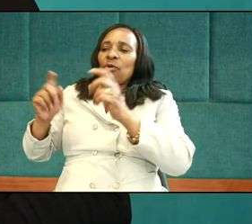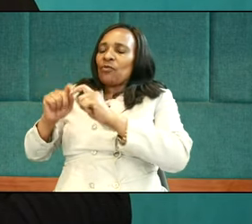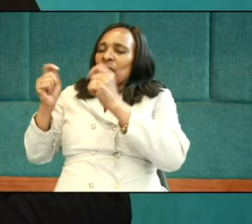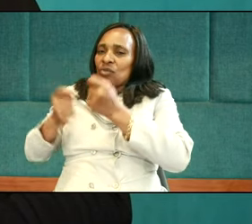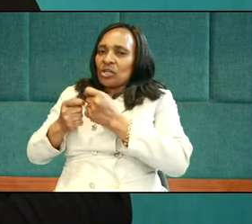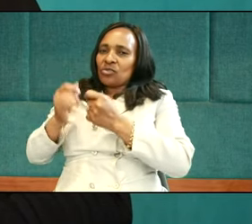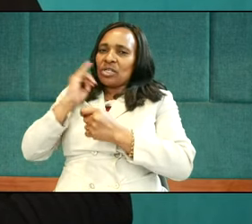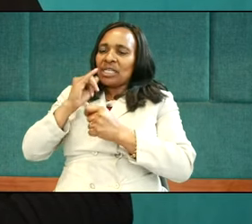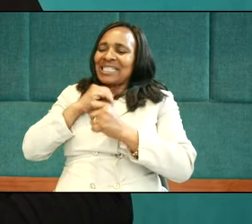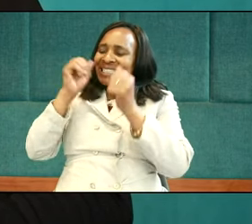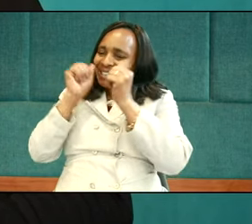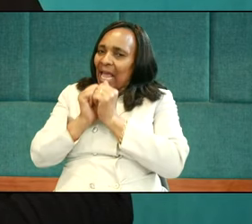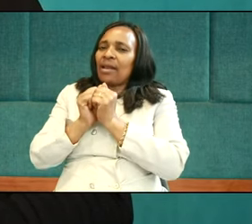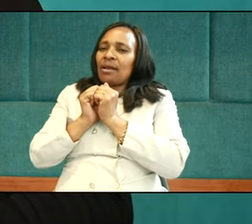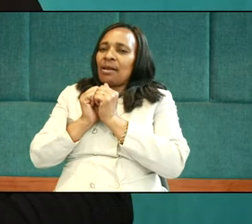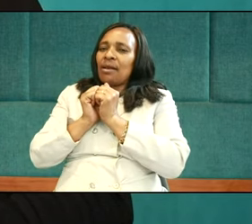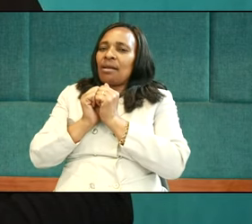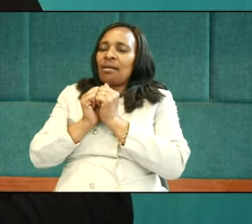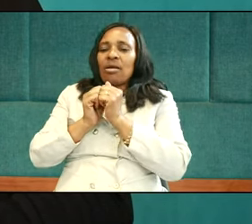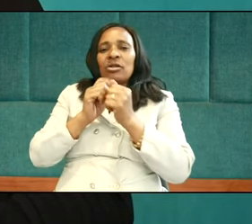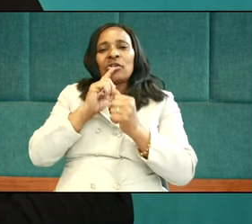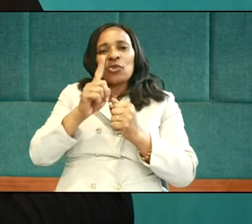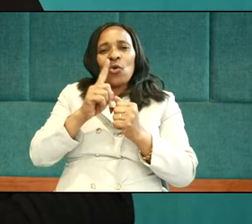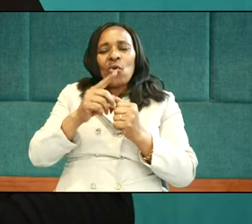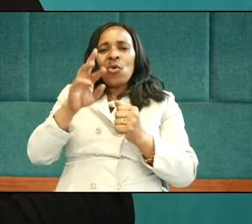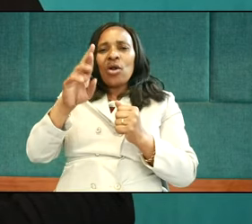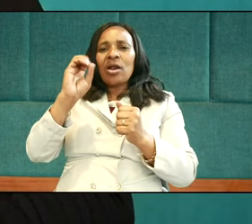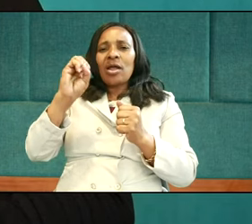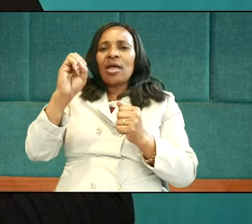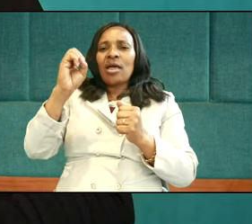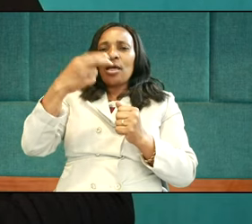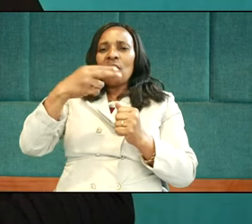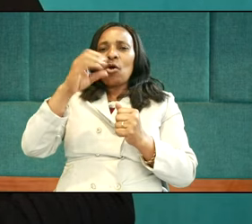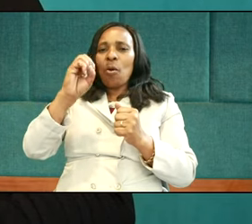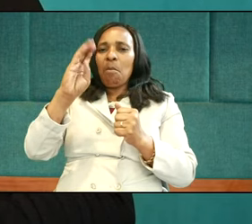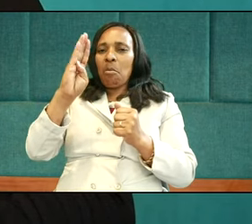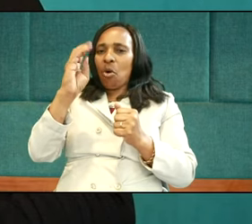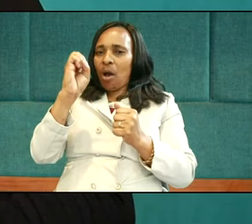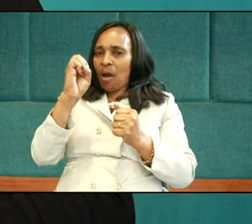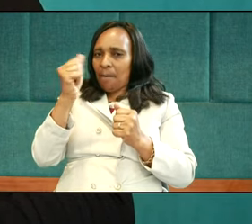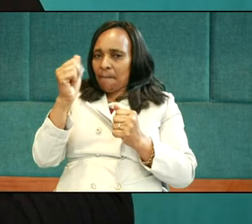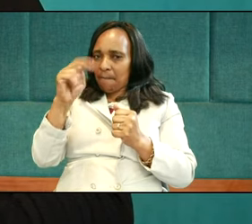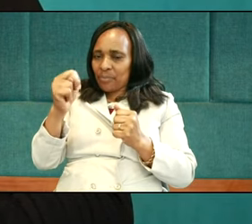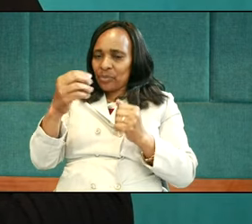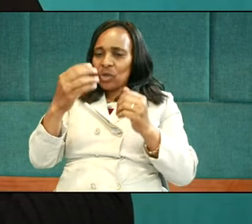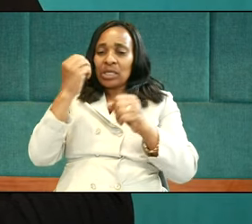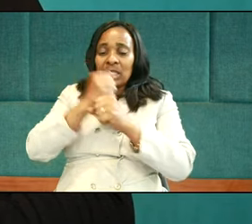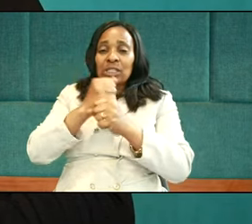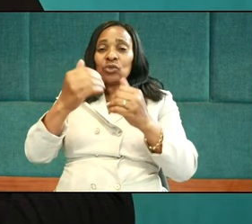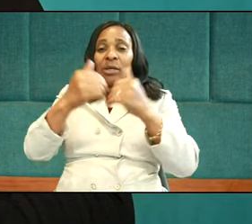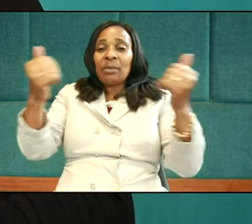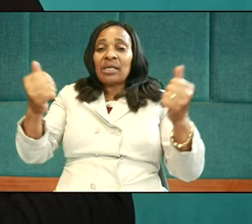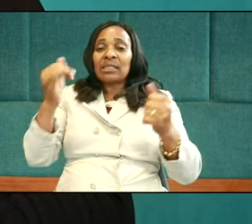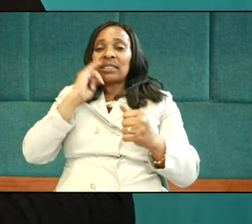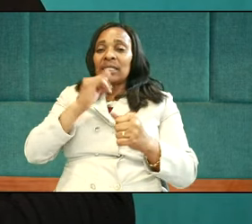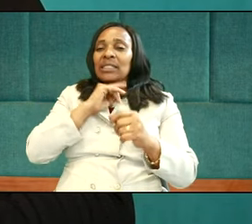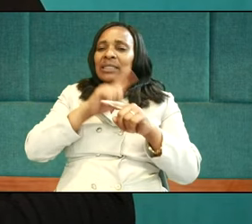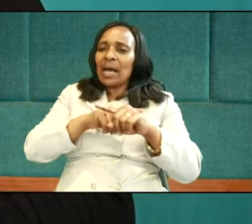of Israel, 10 of them. Mm-hmm. So Rehoboam, what he did to separate Israel was when they asked